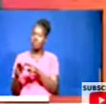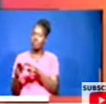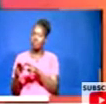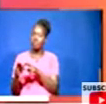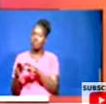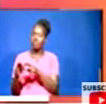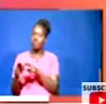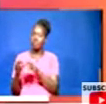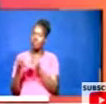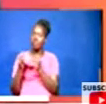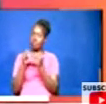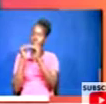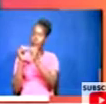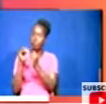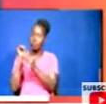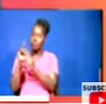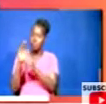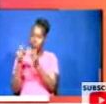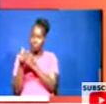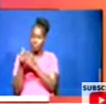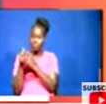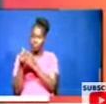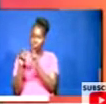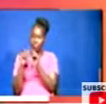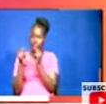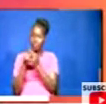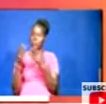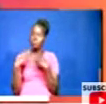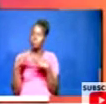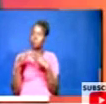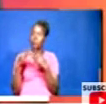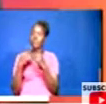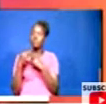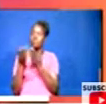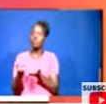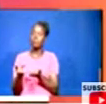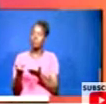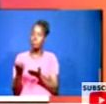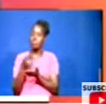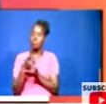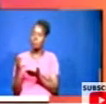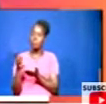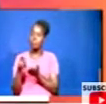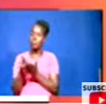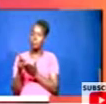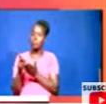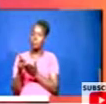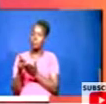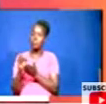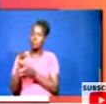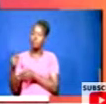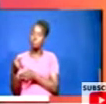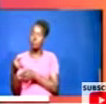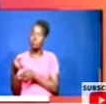to an extent that it should reach the type of people that are being addressed here. Those who can actually pay a mortgage of 5,000 shillings a